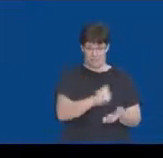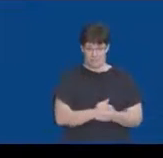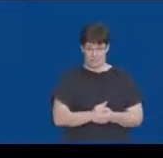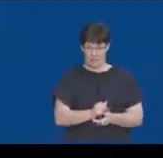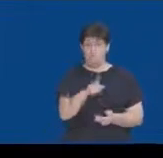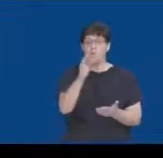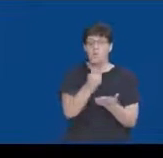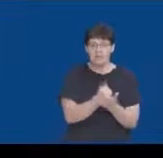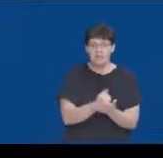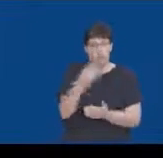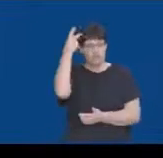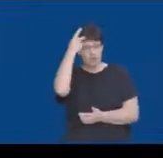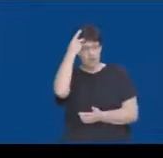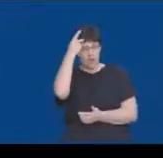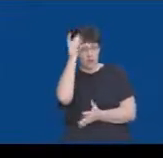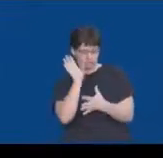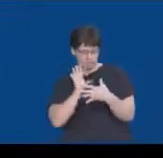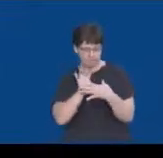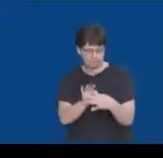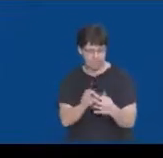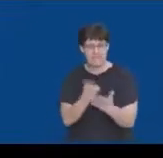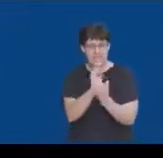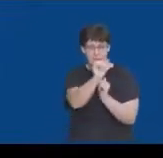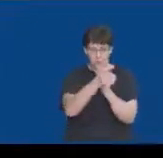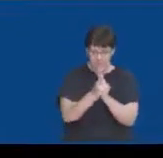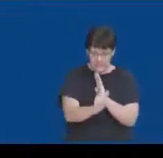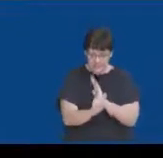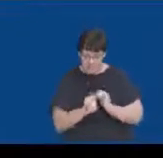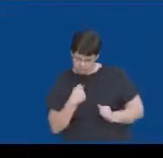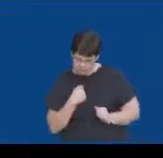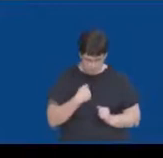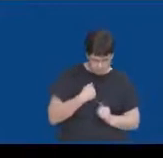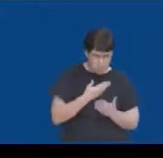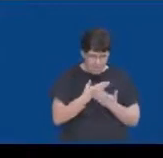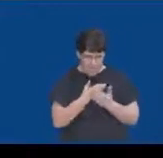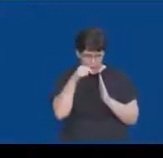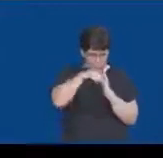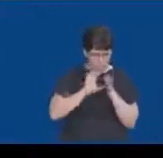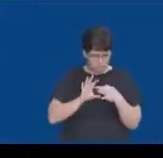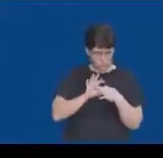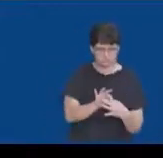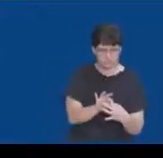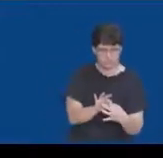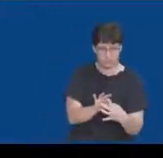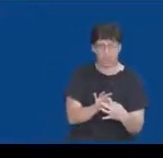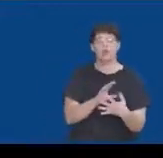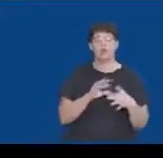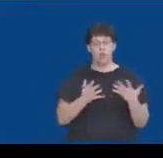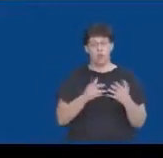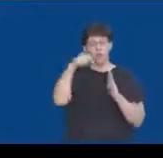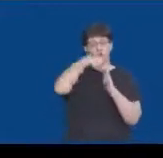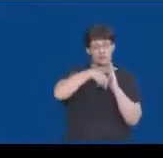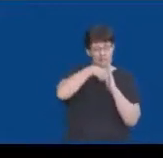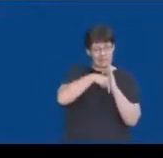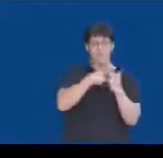to need to apply your knowledge and skills to the given context. So the context will be